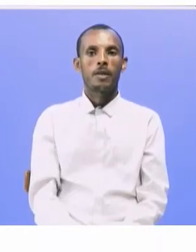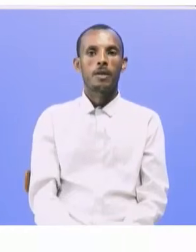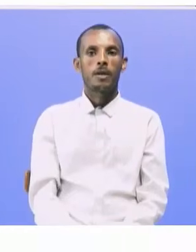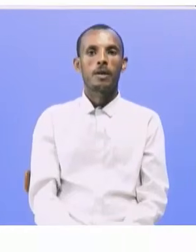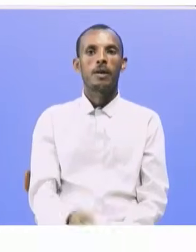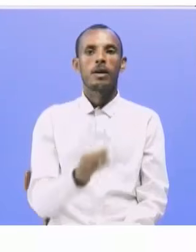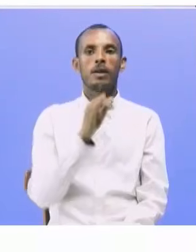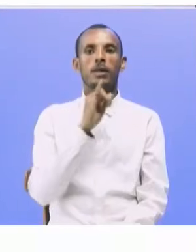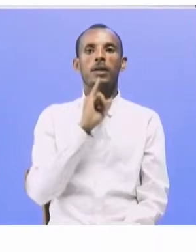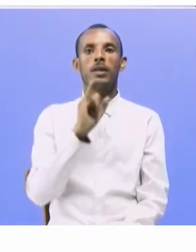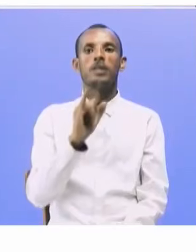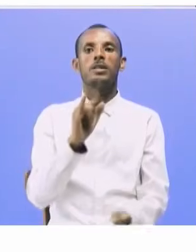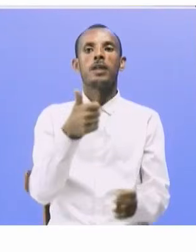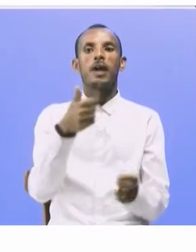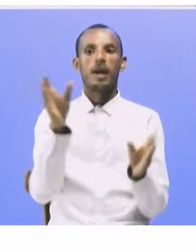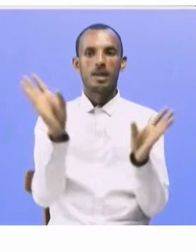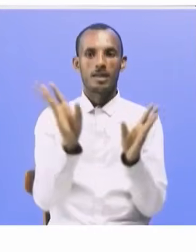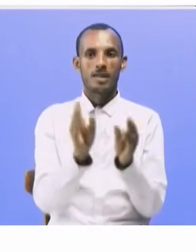is a